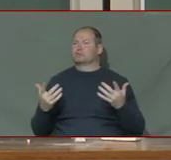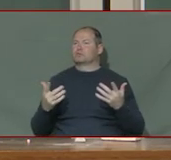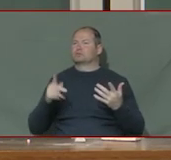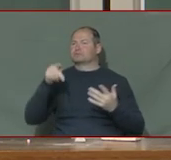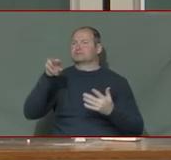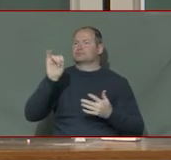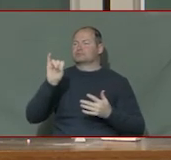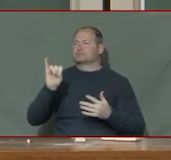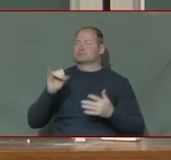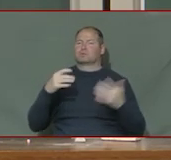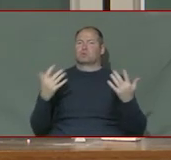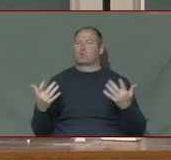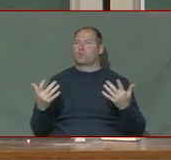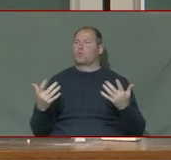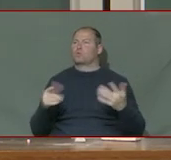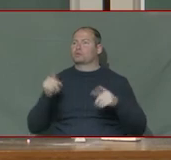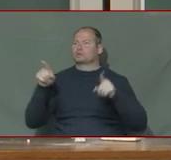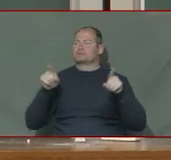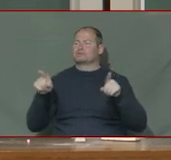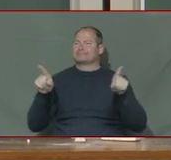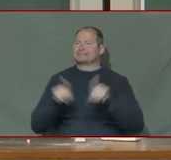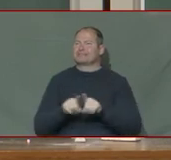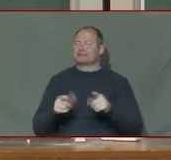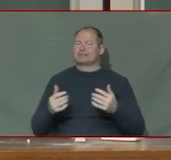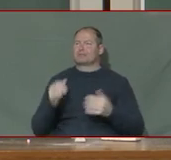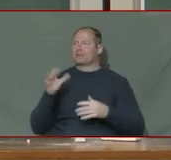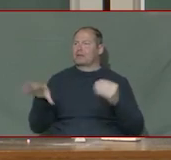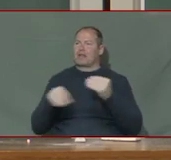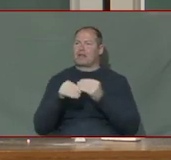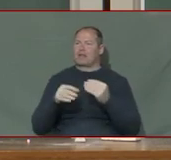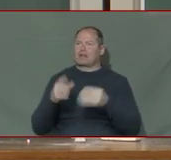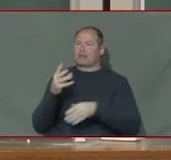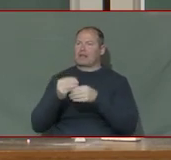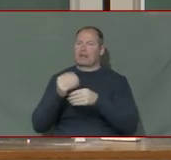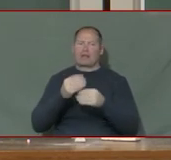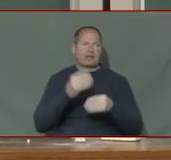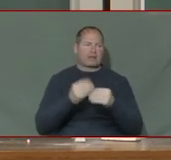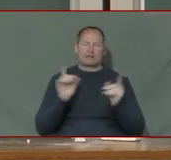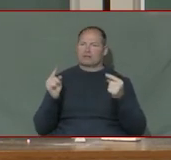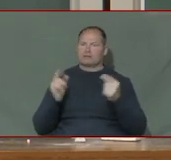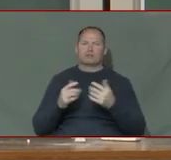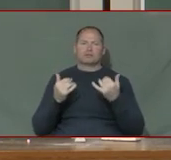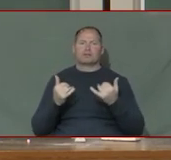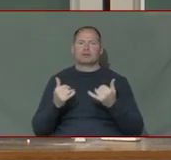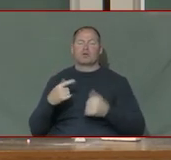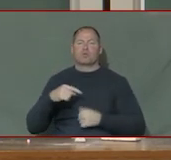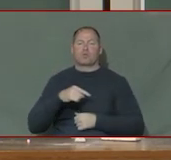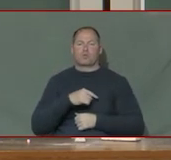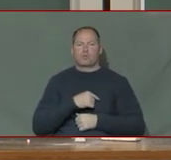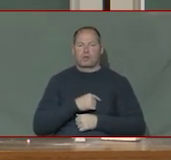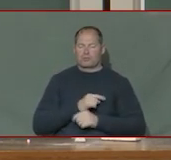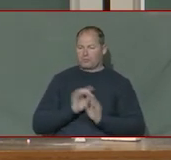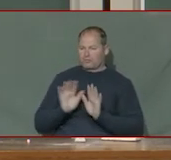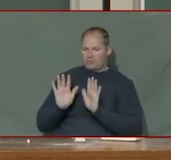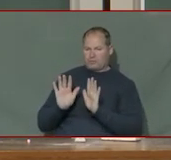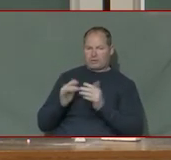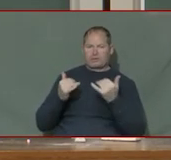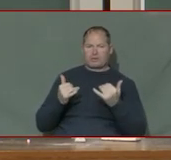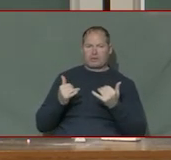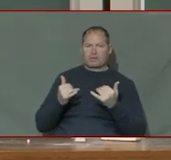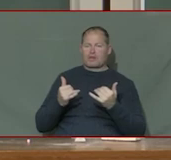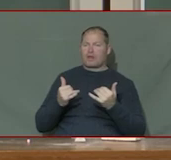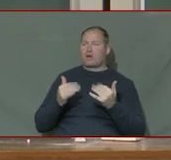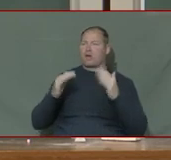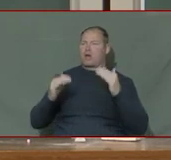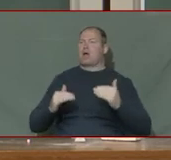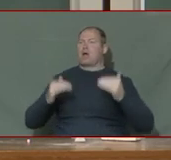the sum and the difference of two cubes. If it's not the sum and the difference of two cubes, then we must regroup to find the highest common factor,